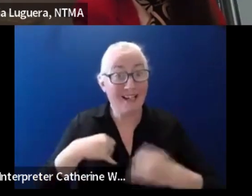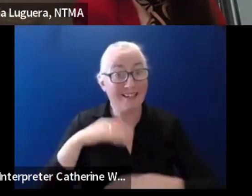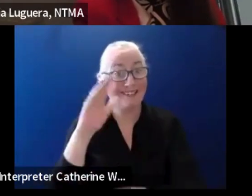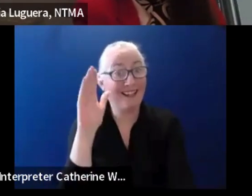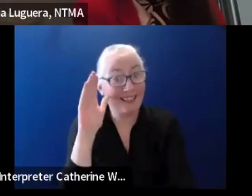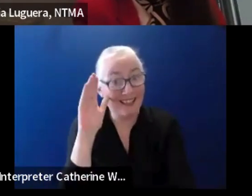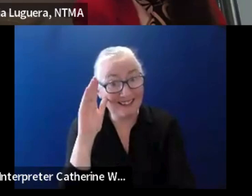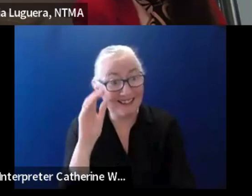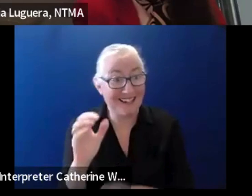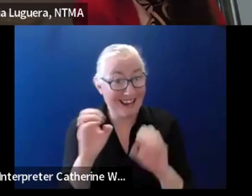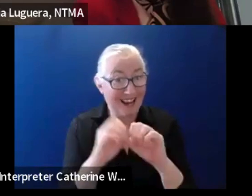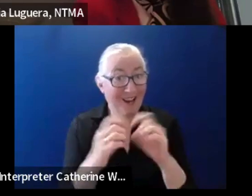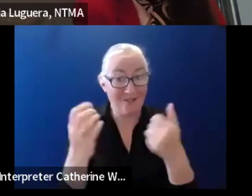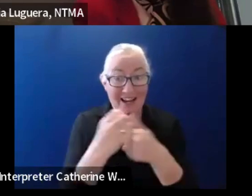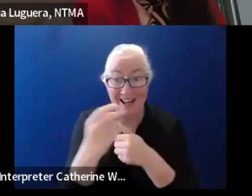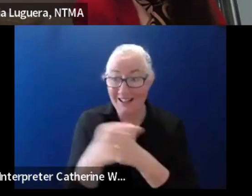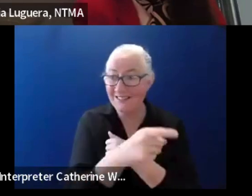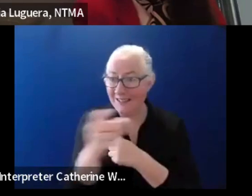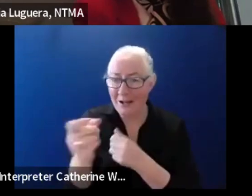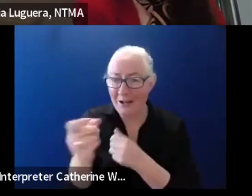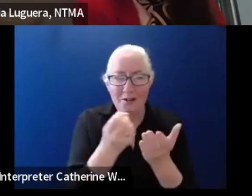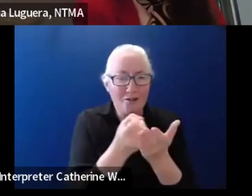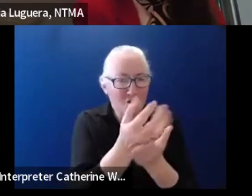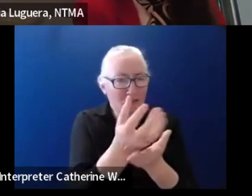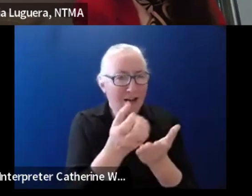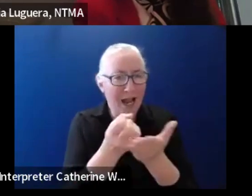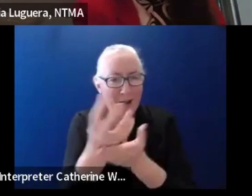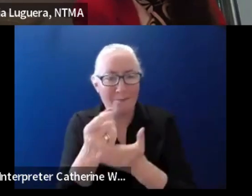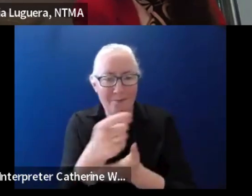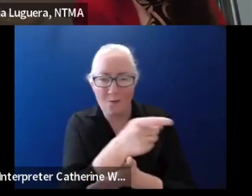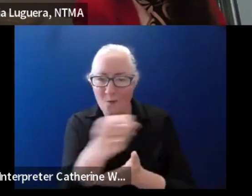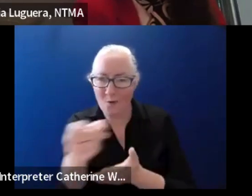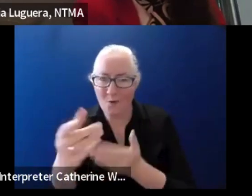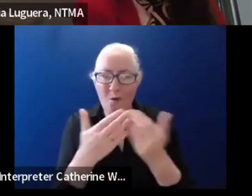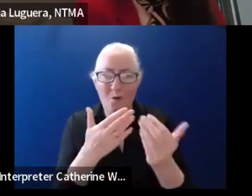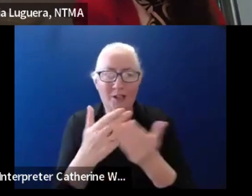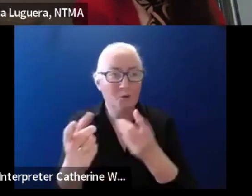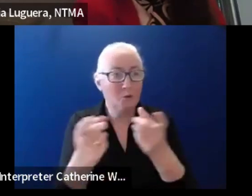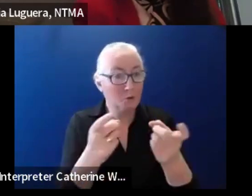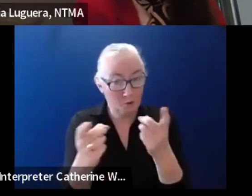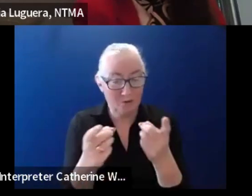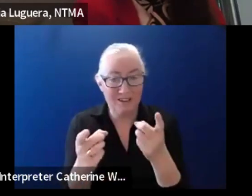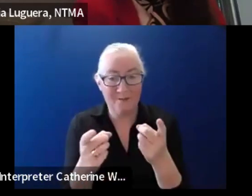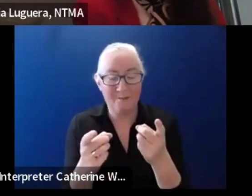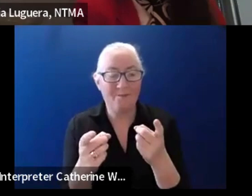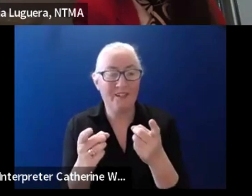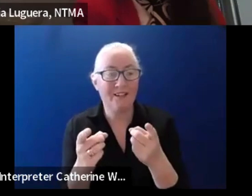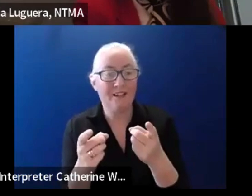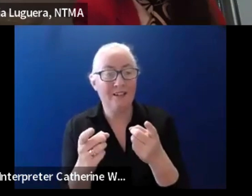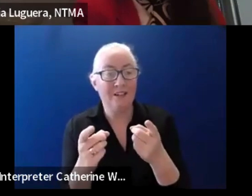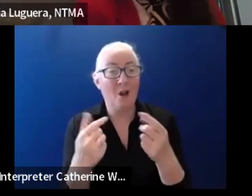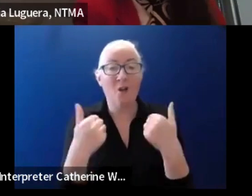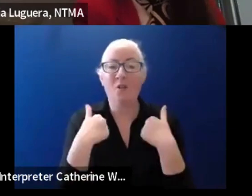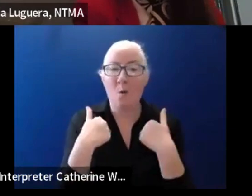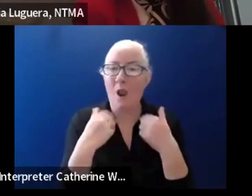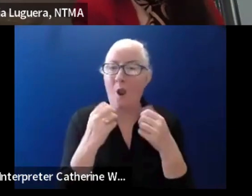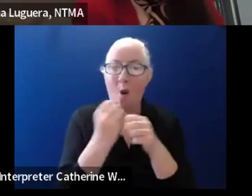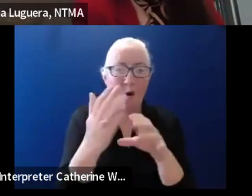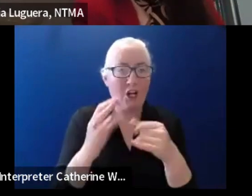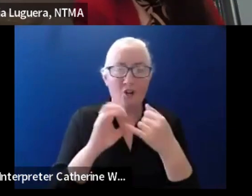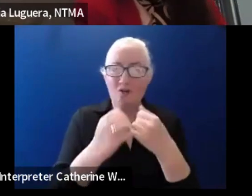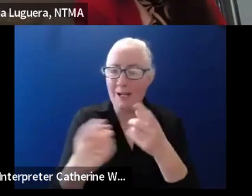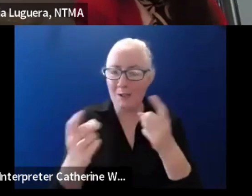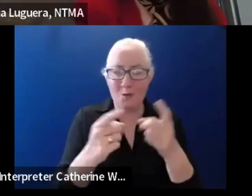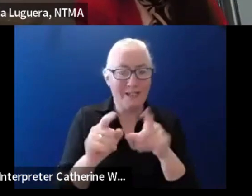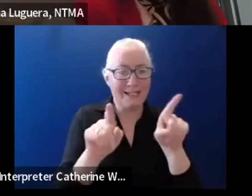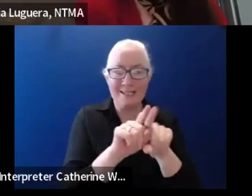everyone else and to describe in terms of what everyone has done. And I suppose we're all trying to do the same thing in a